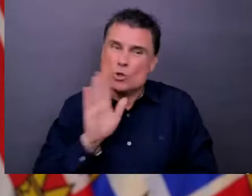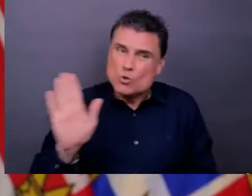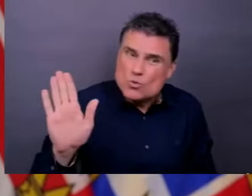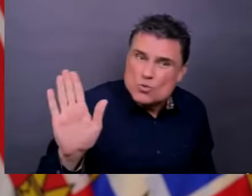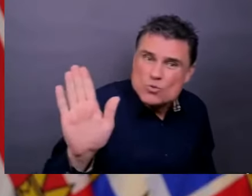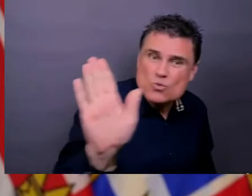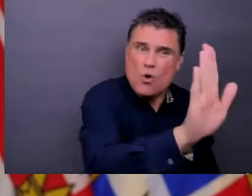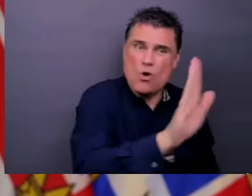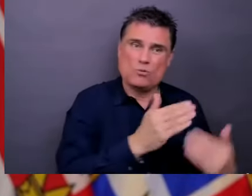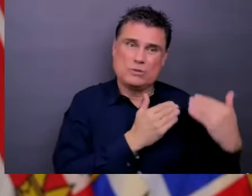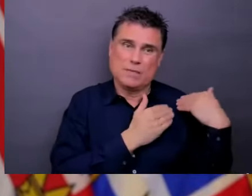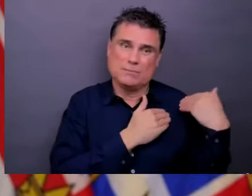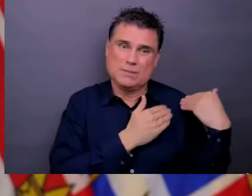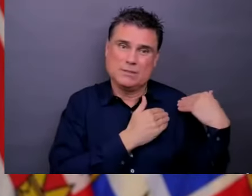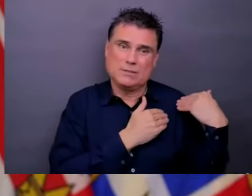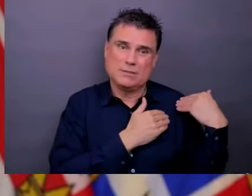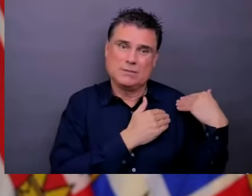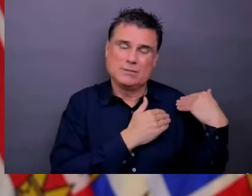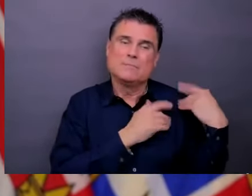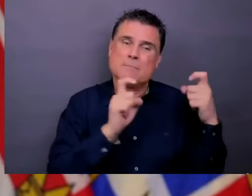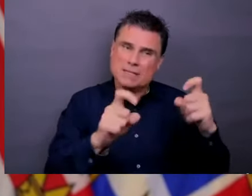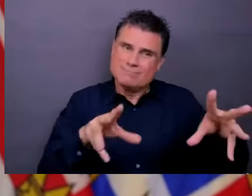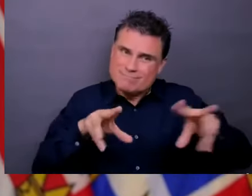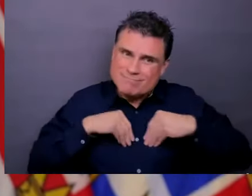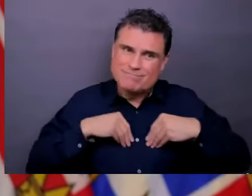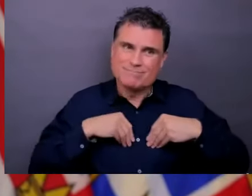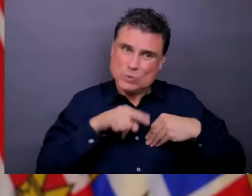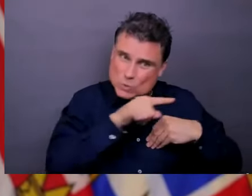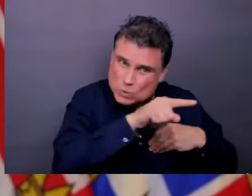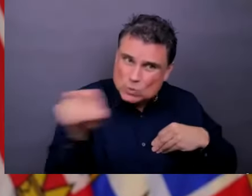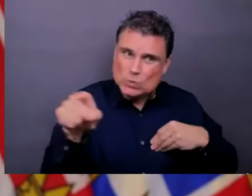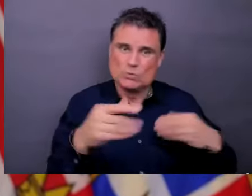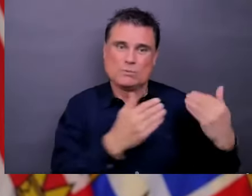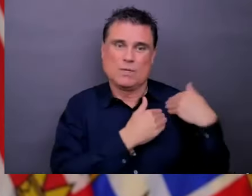the transmission that we're seeing in our families and our communities.